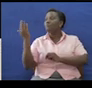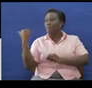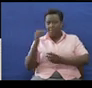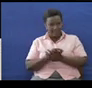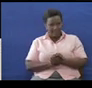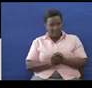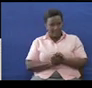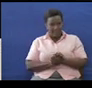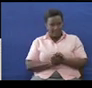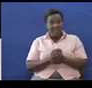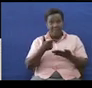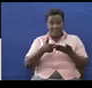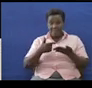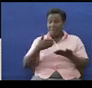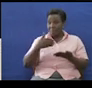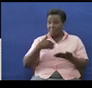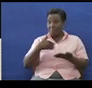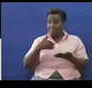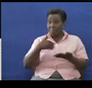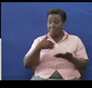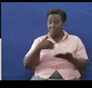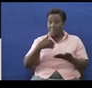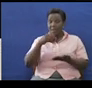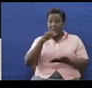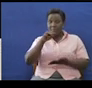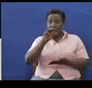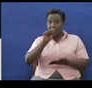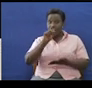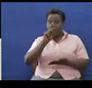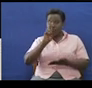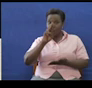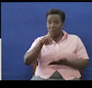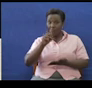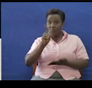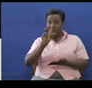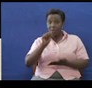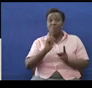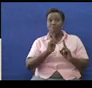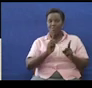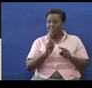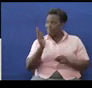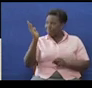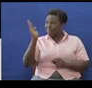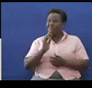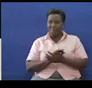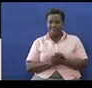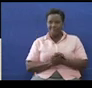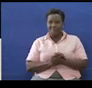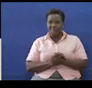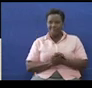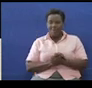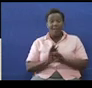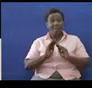time. To remind you, my name is Dorothy Makunda, and we are continuing with our